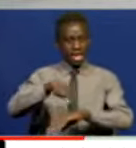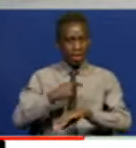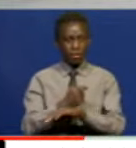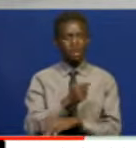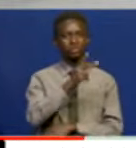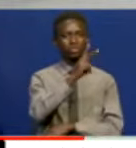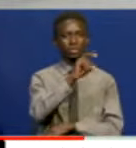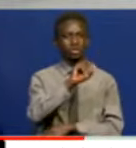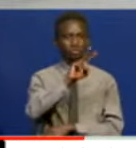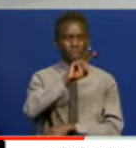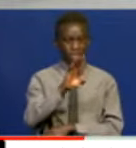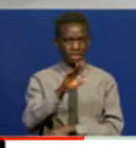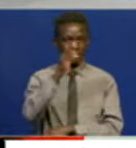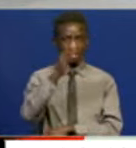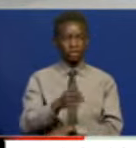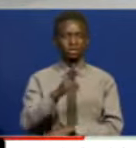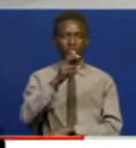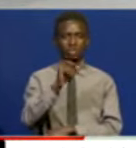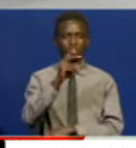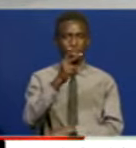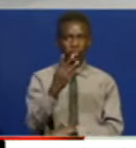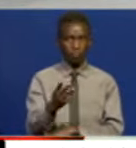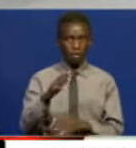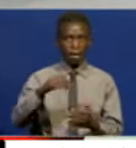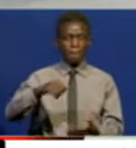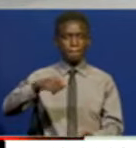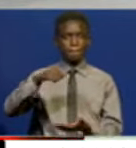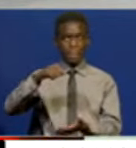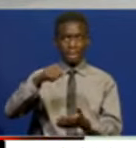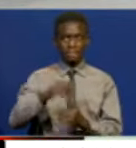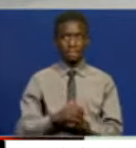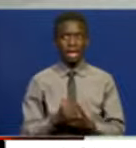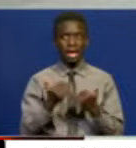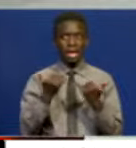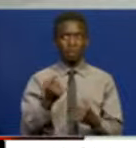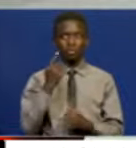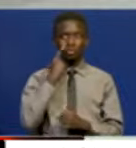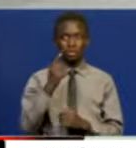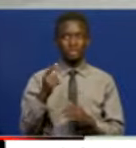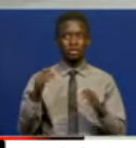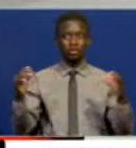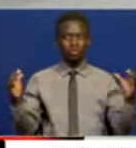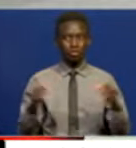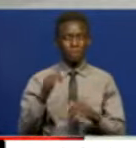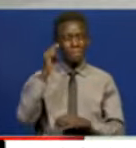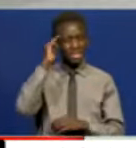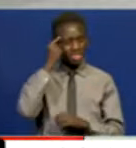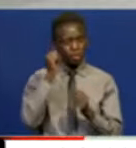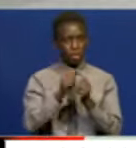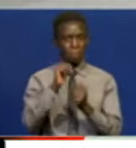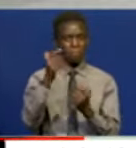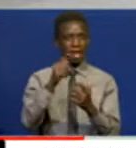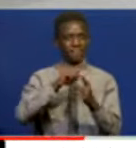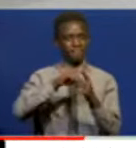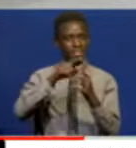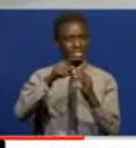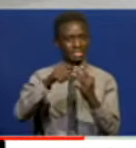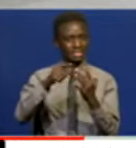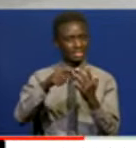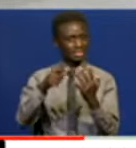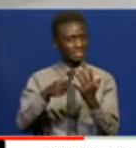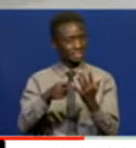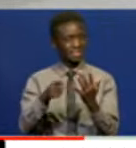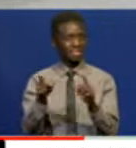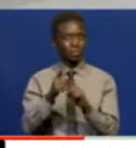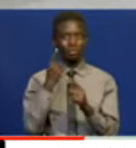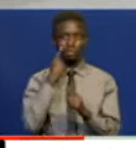2023-2024 budget proposal, keyboard warriors were busy thinking with their fingers. And as Teresa Mutai